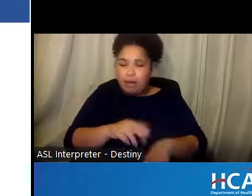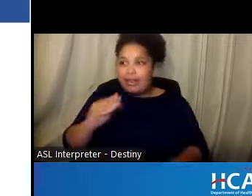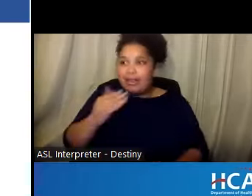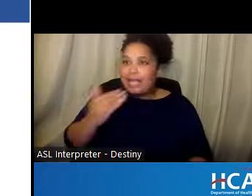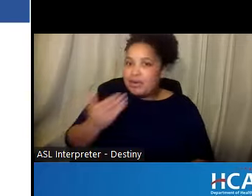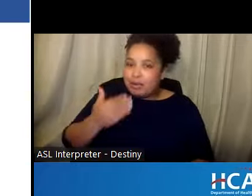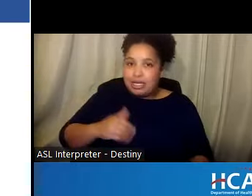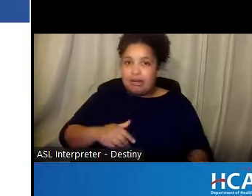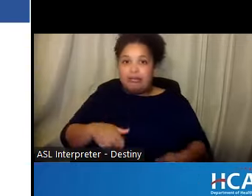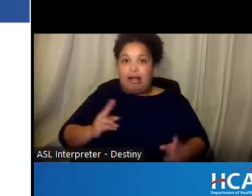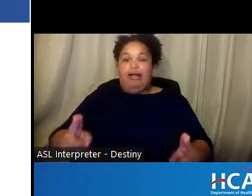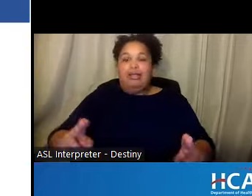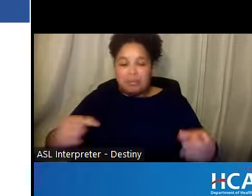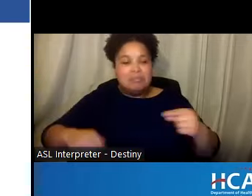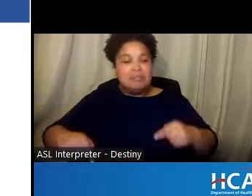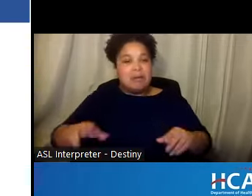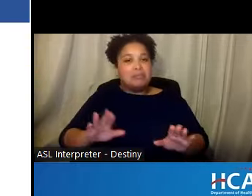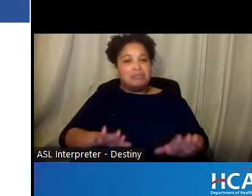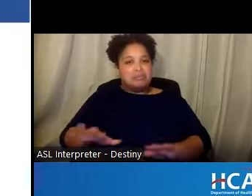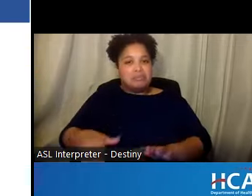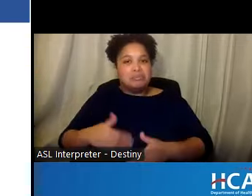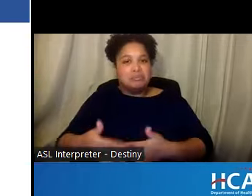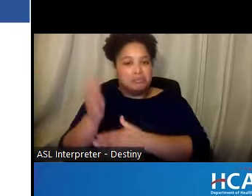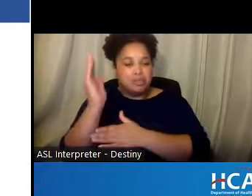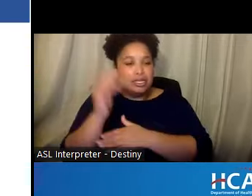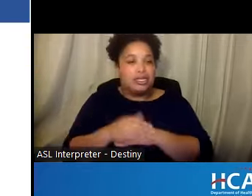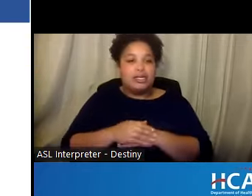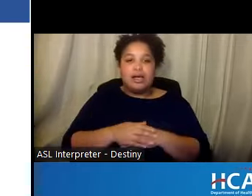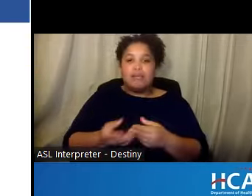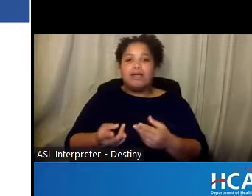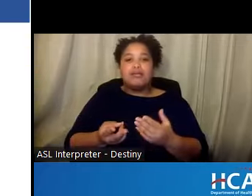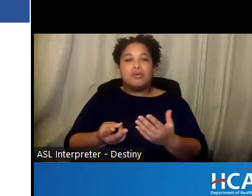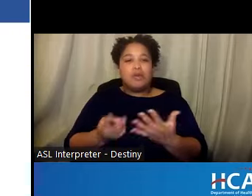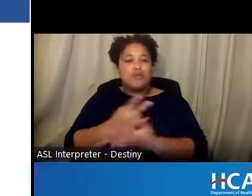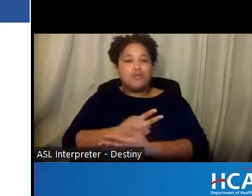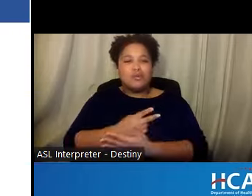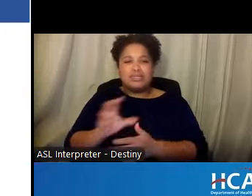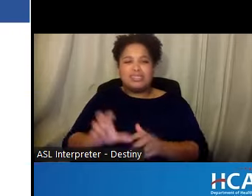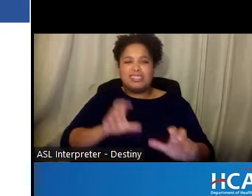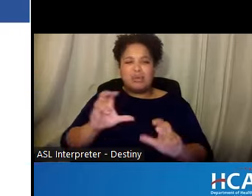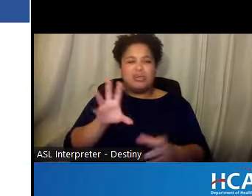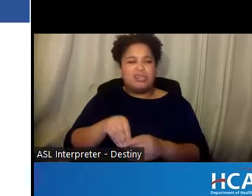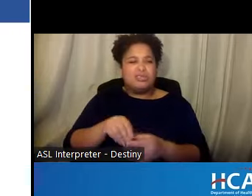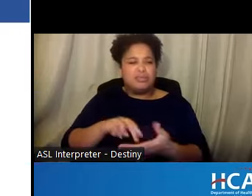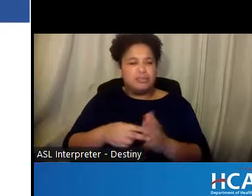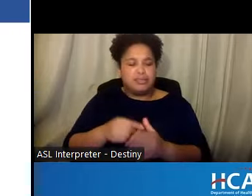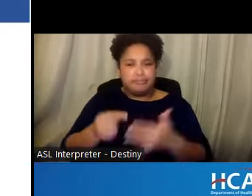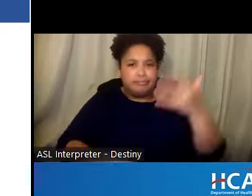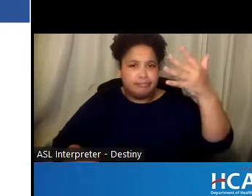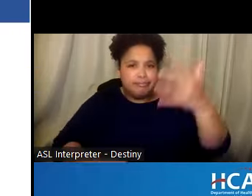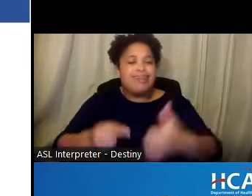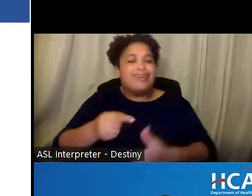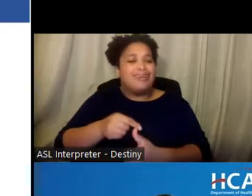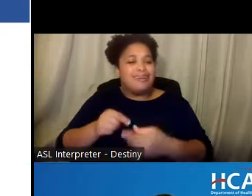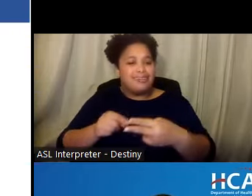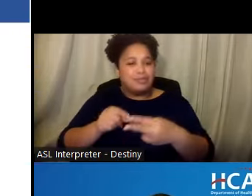it. So a little bit of an overview, because stakeholder engagement can mean a lot of things. We have this 2-phase process that